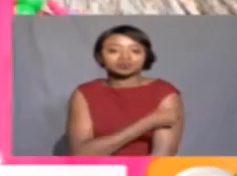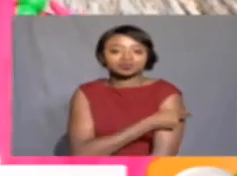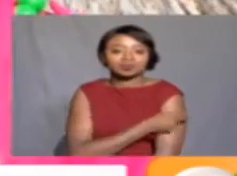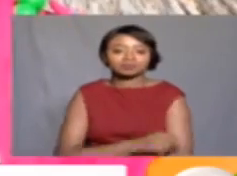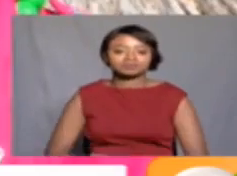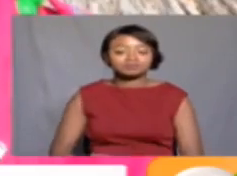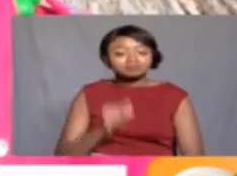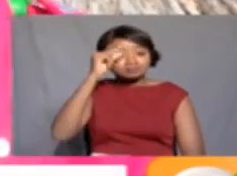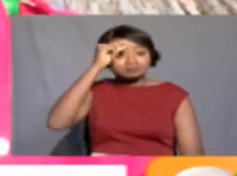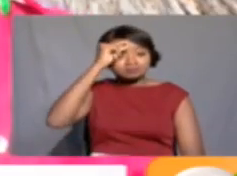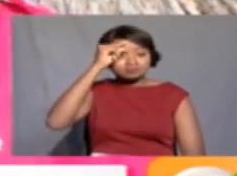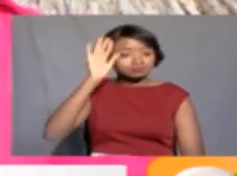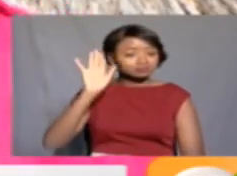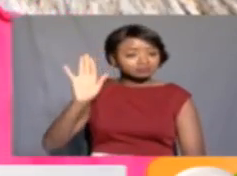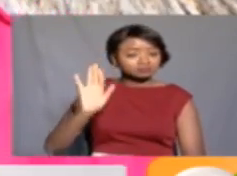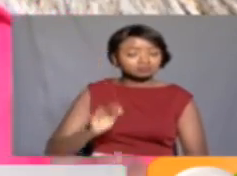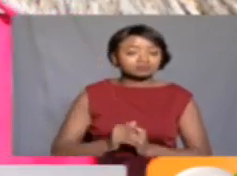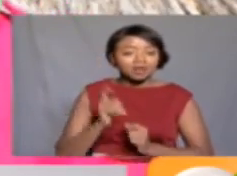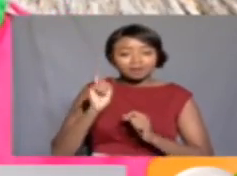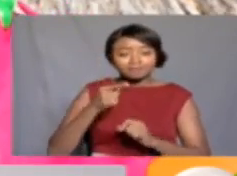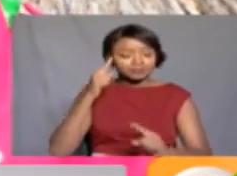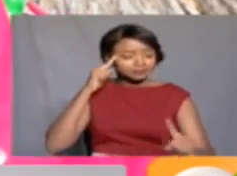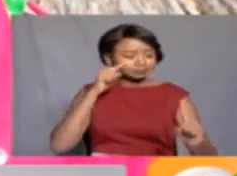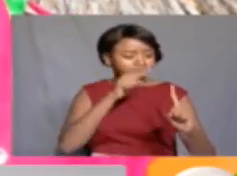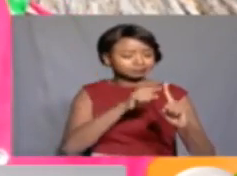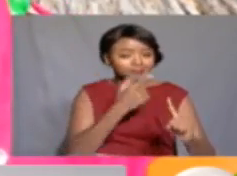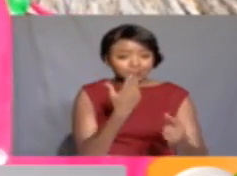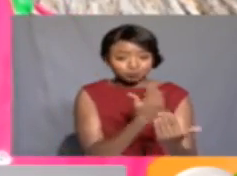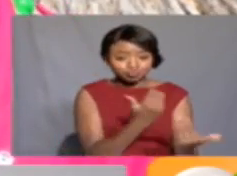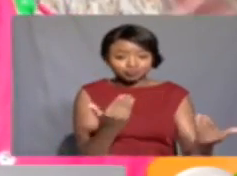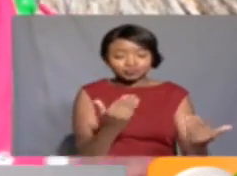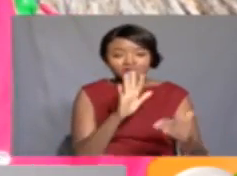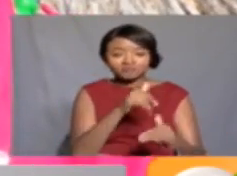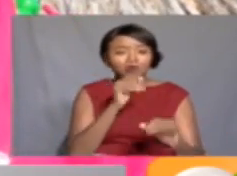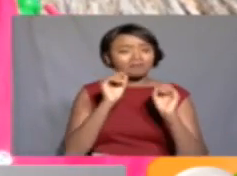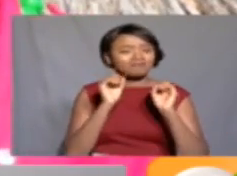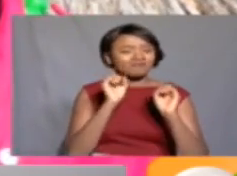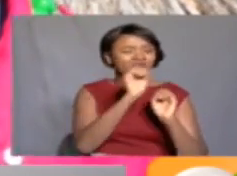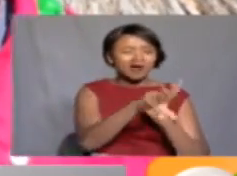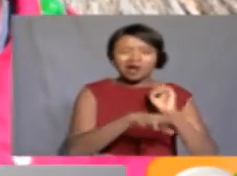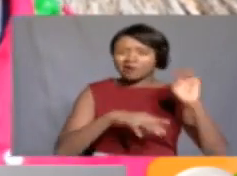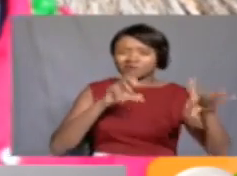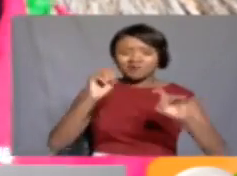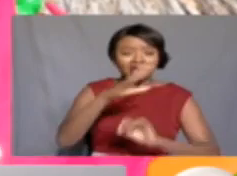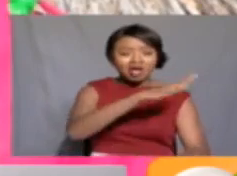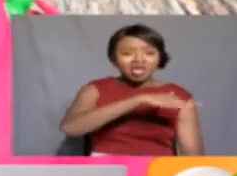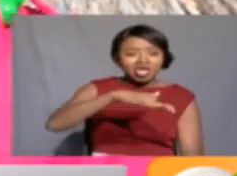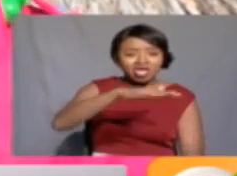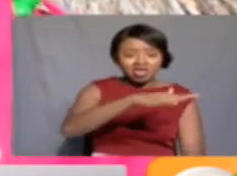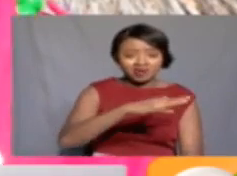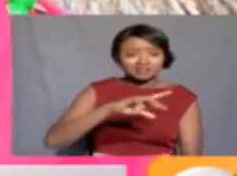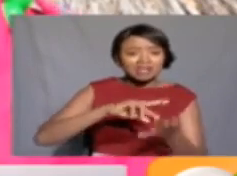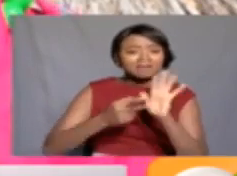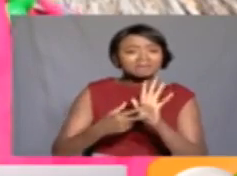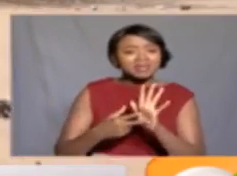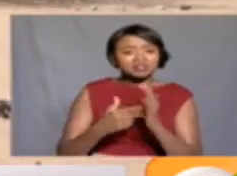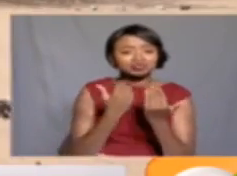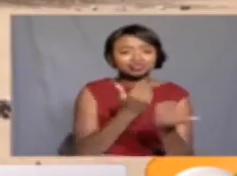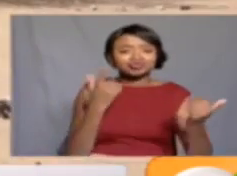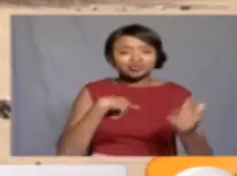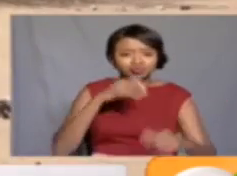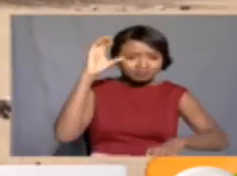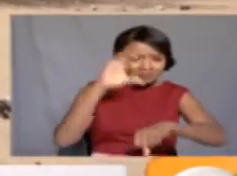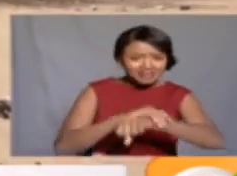The government should target children from far-flung areas, children Those were hard to reach.